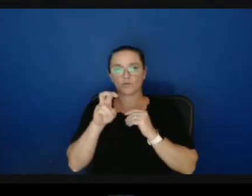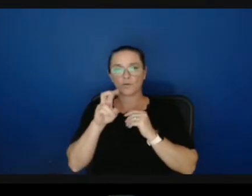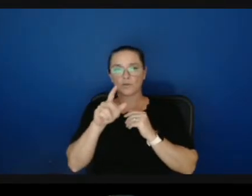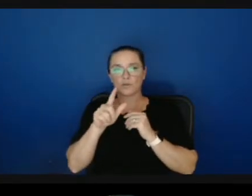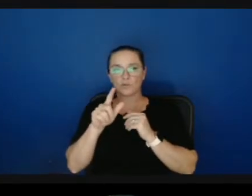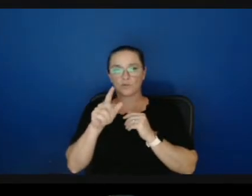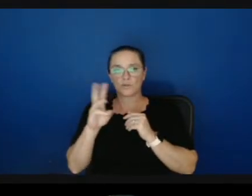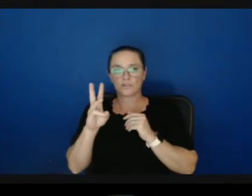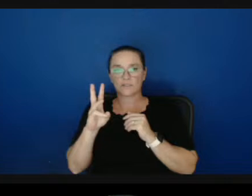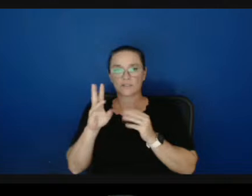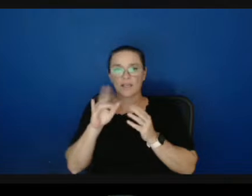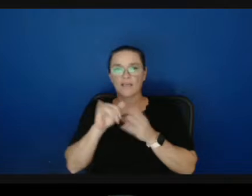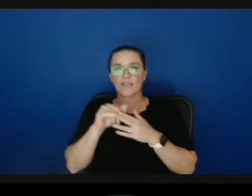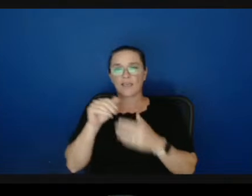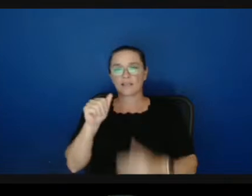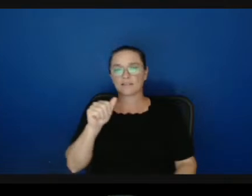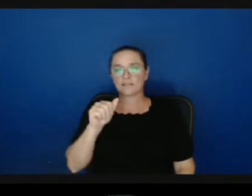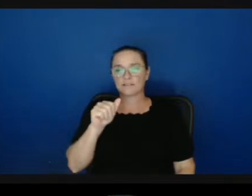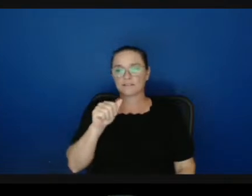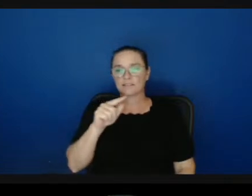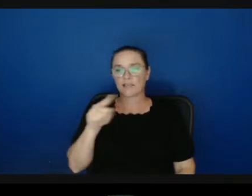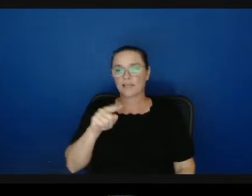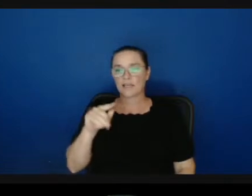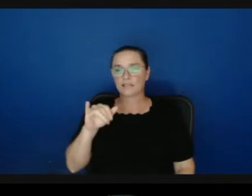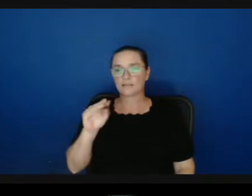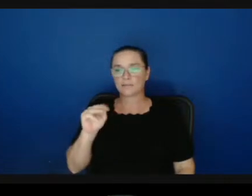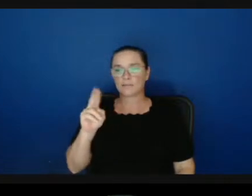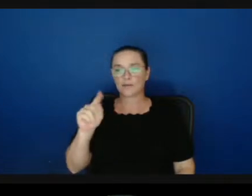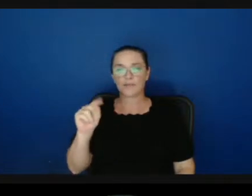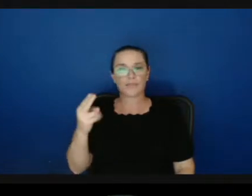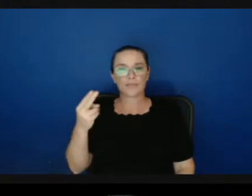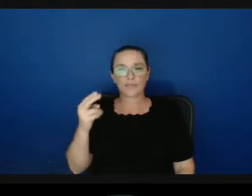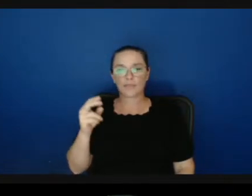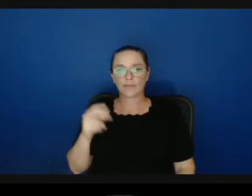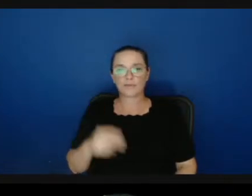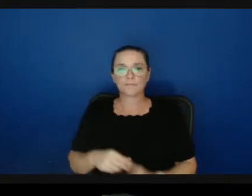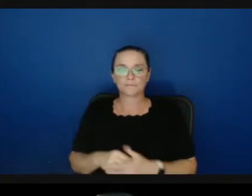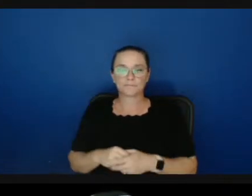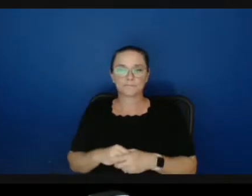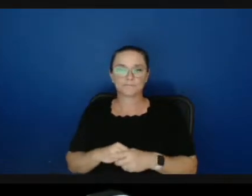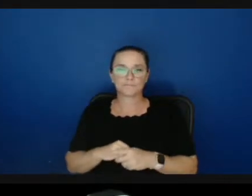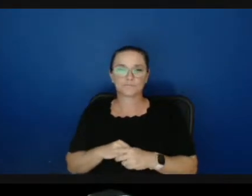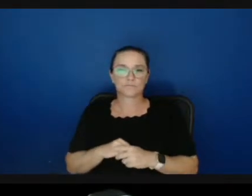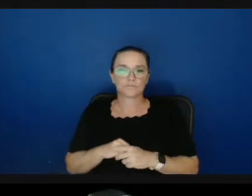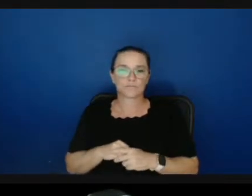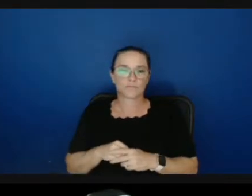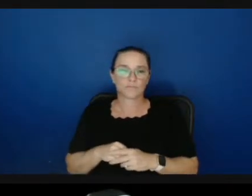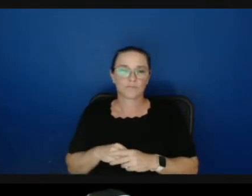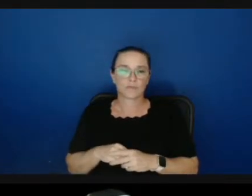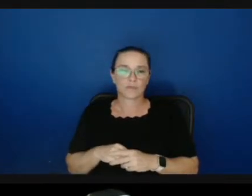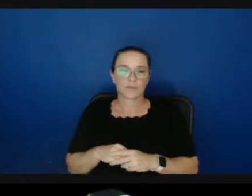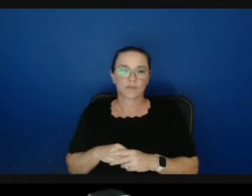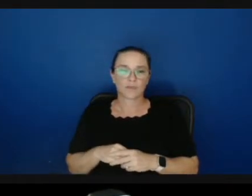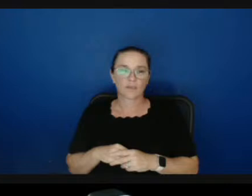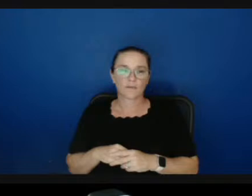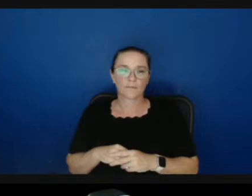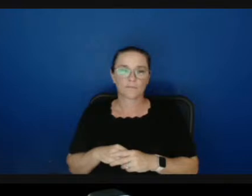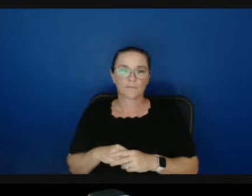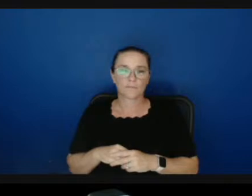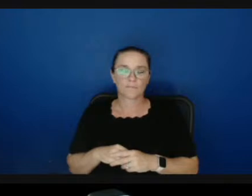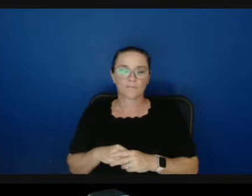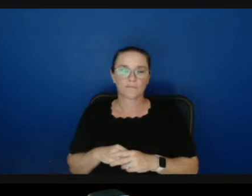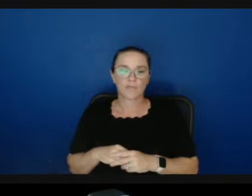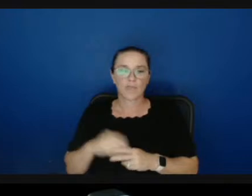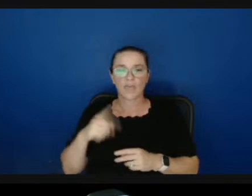azimuth of the blue component, and 316 you have the green component. With the caveat that you're right, like they